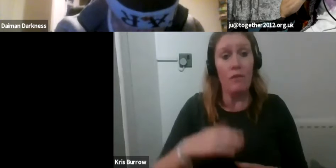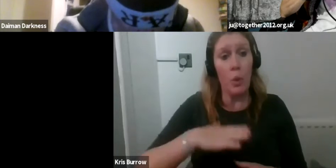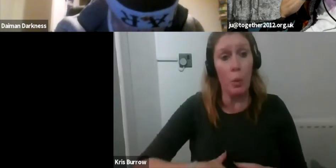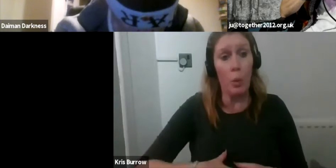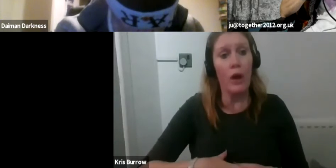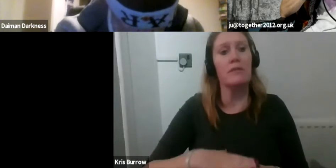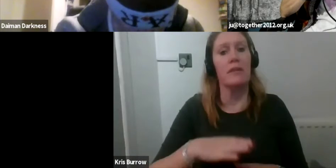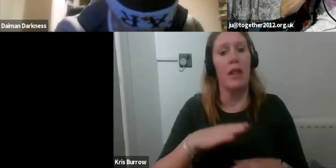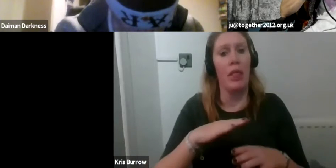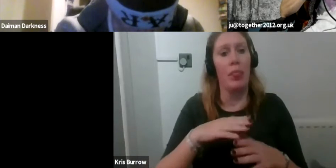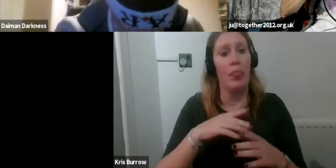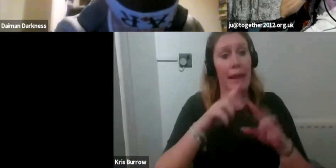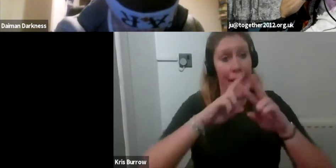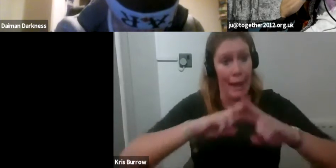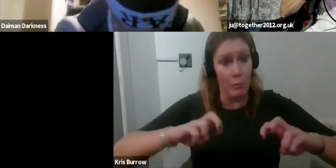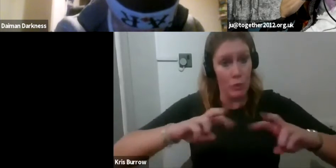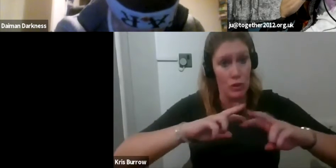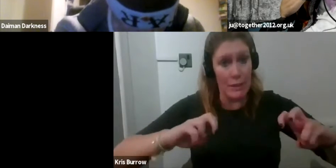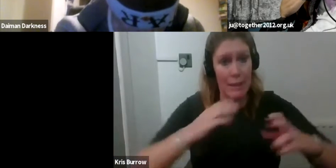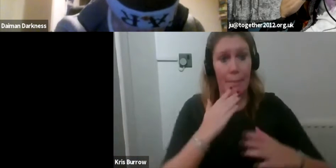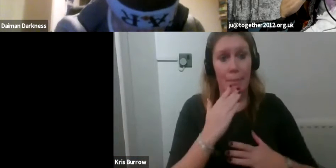our website, which is